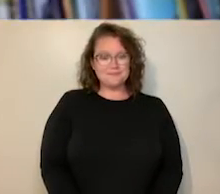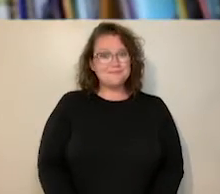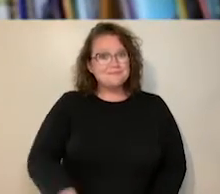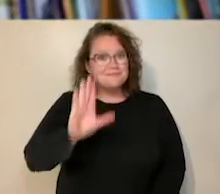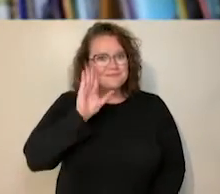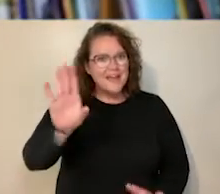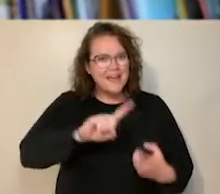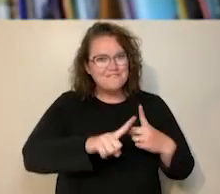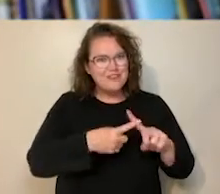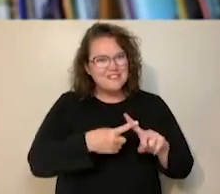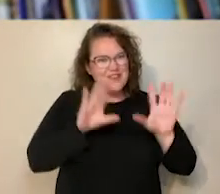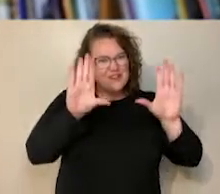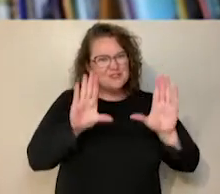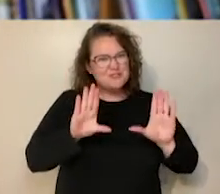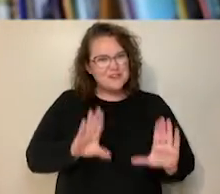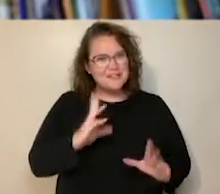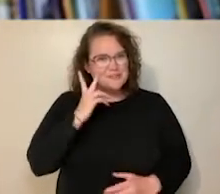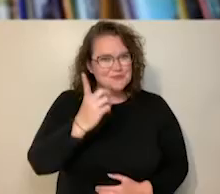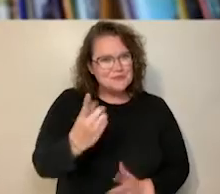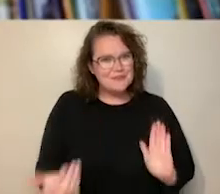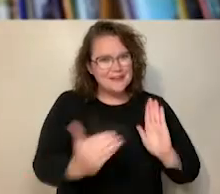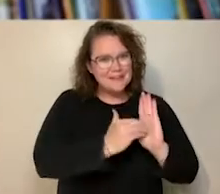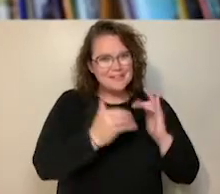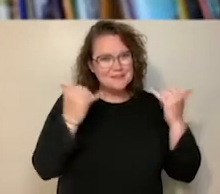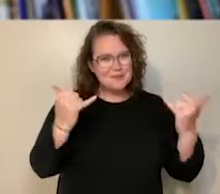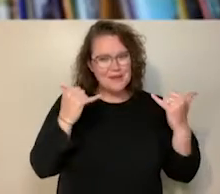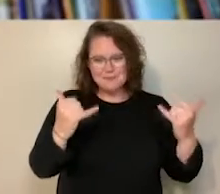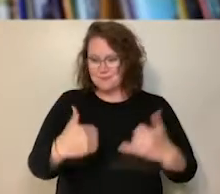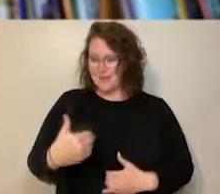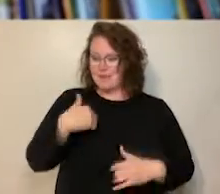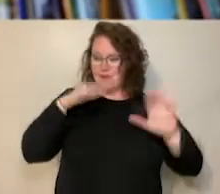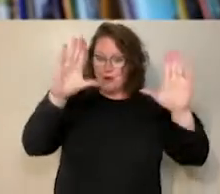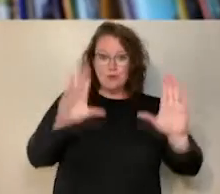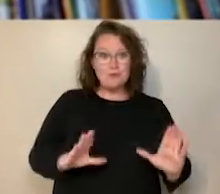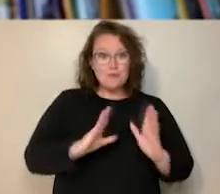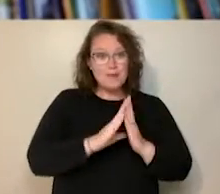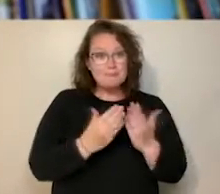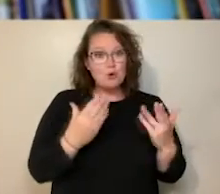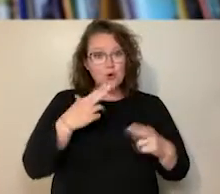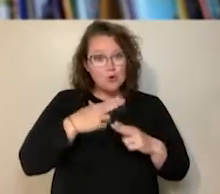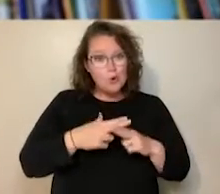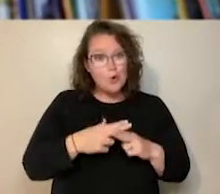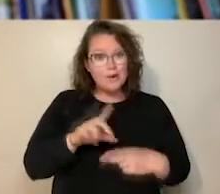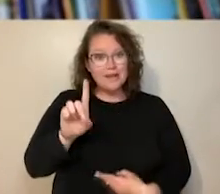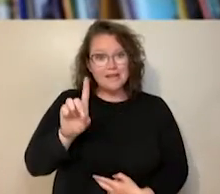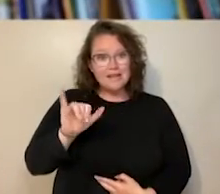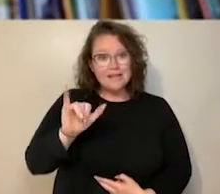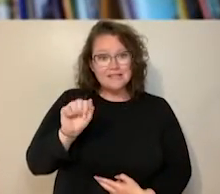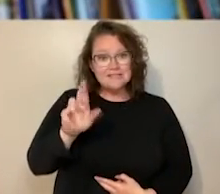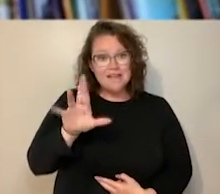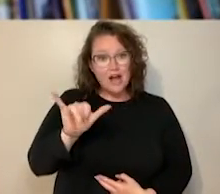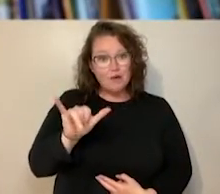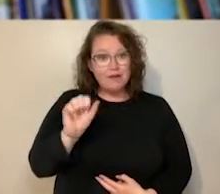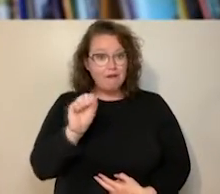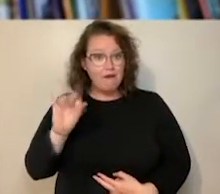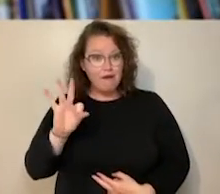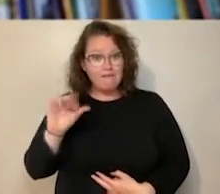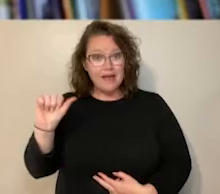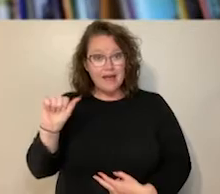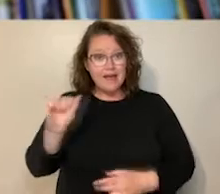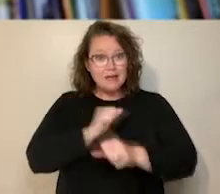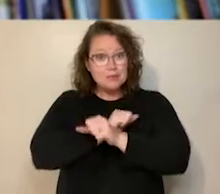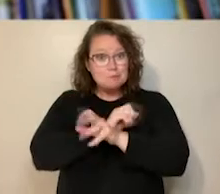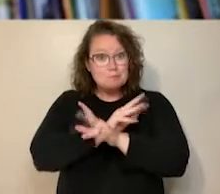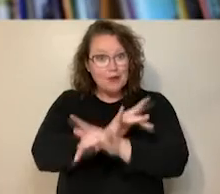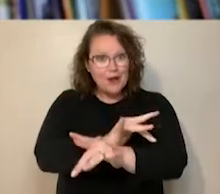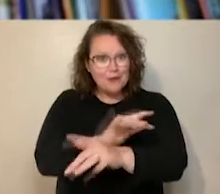Hey friends, it's great to be back with you today. I have a great book today called Diary of a Spider. Now, if you've been watching the show,